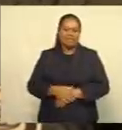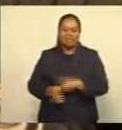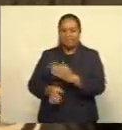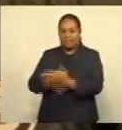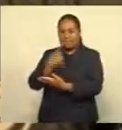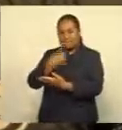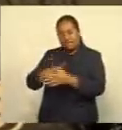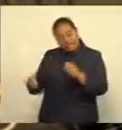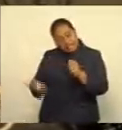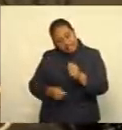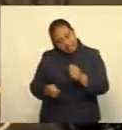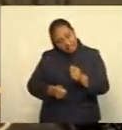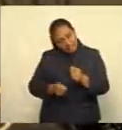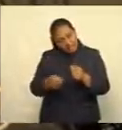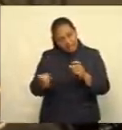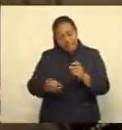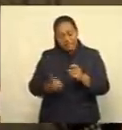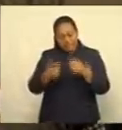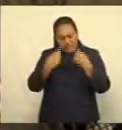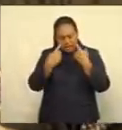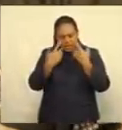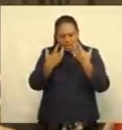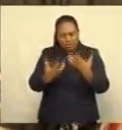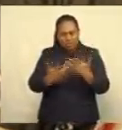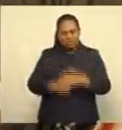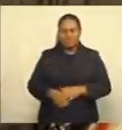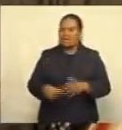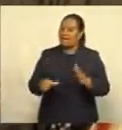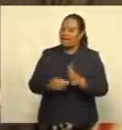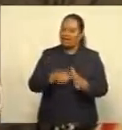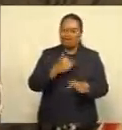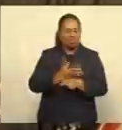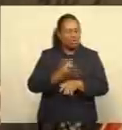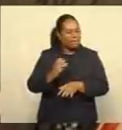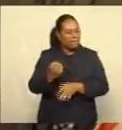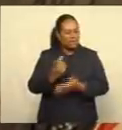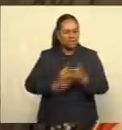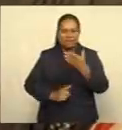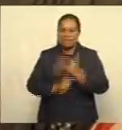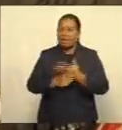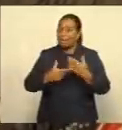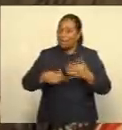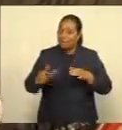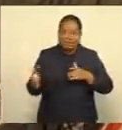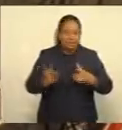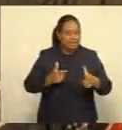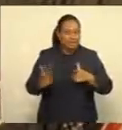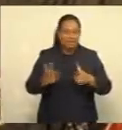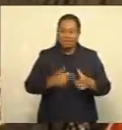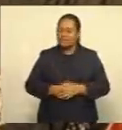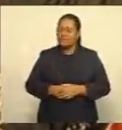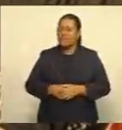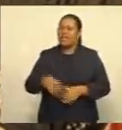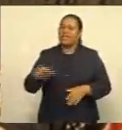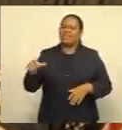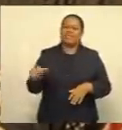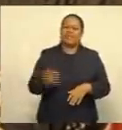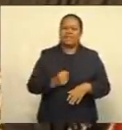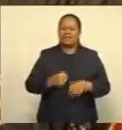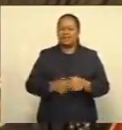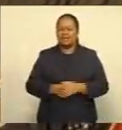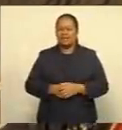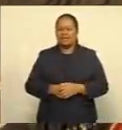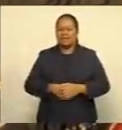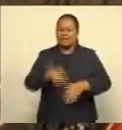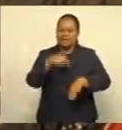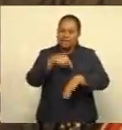discipline, and as I said, hard work, because Sevens just take away a lot of your